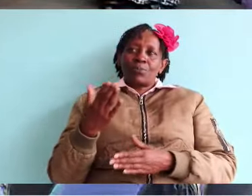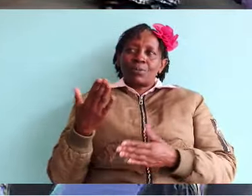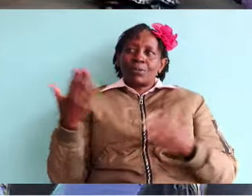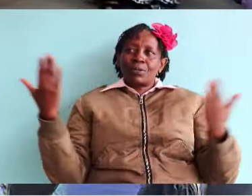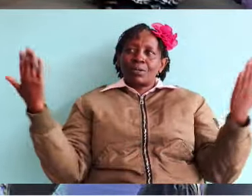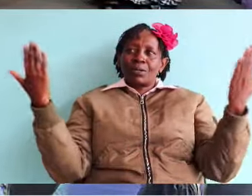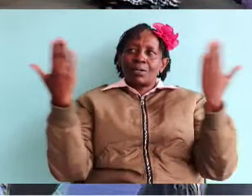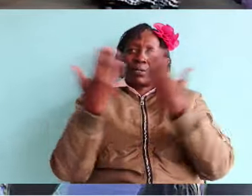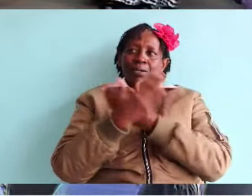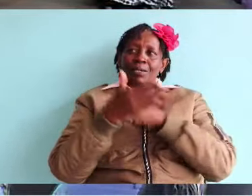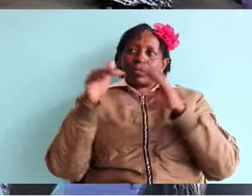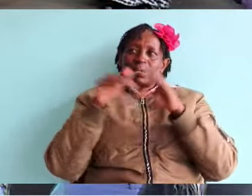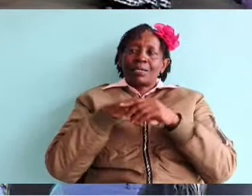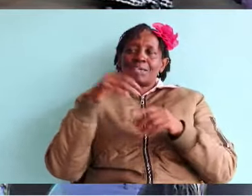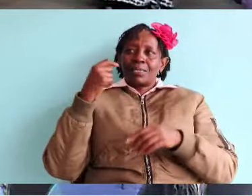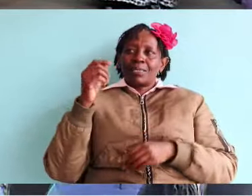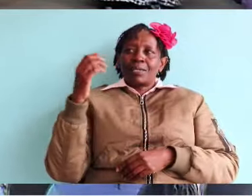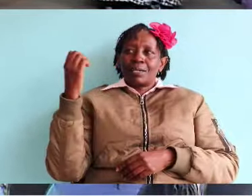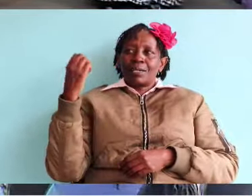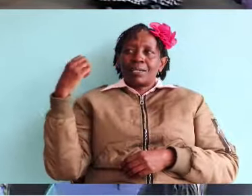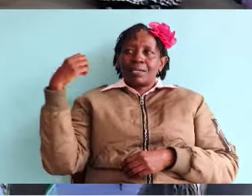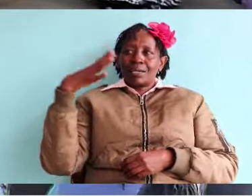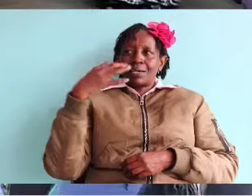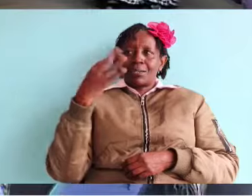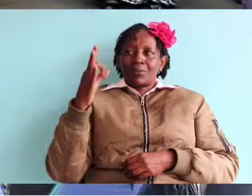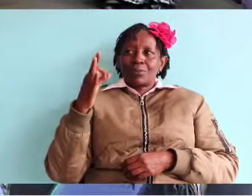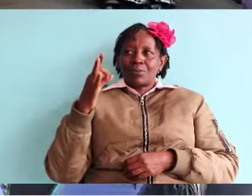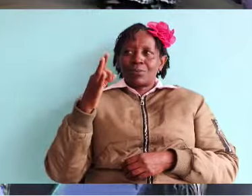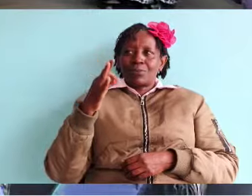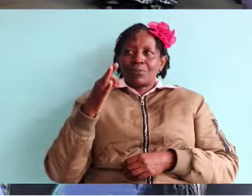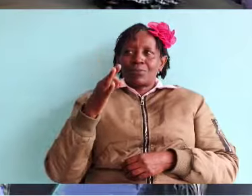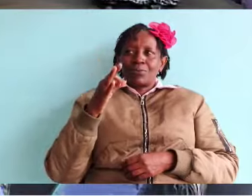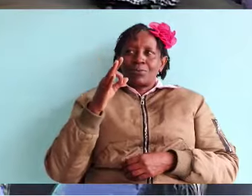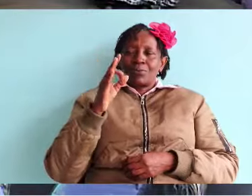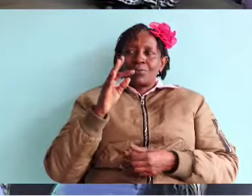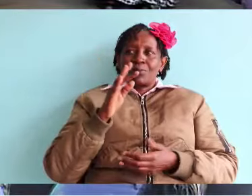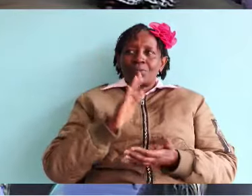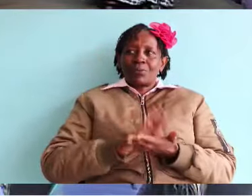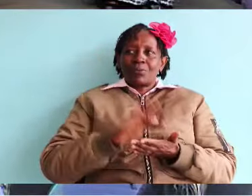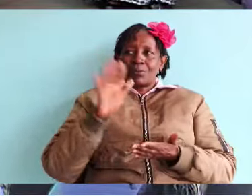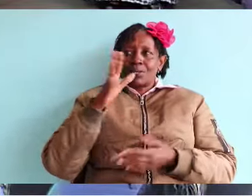the light of His glory and